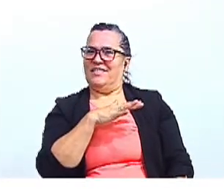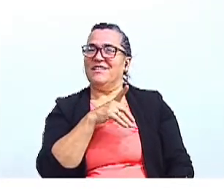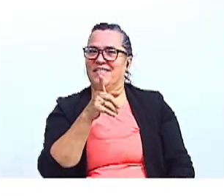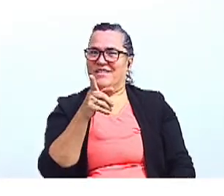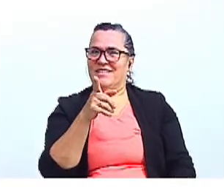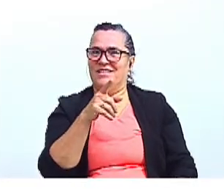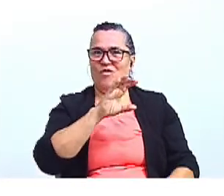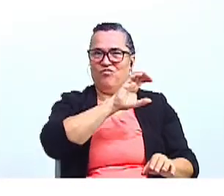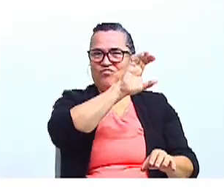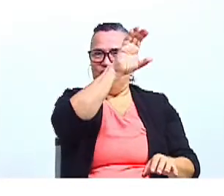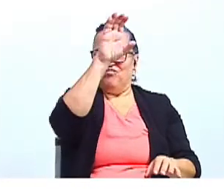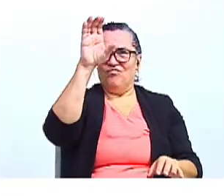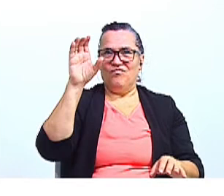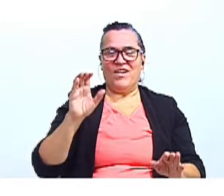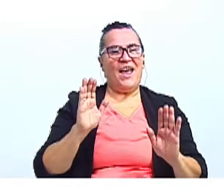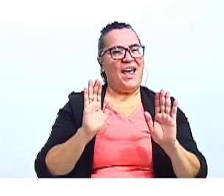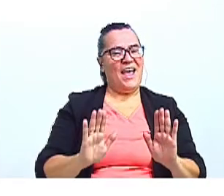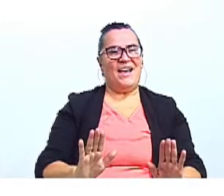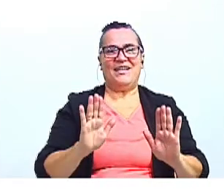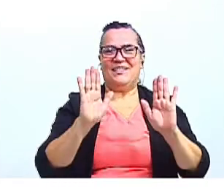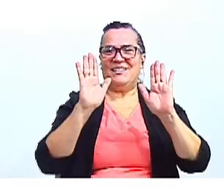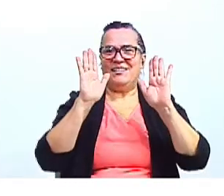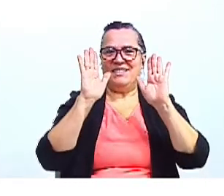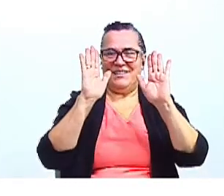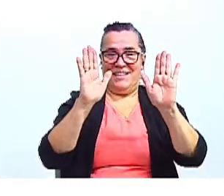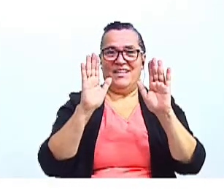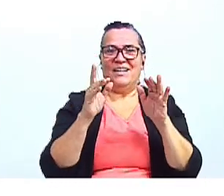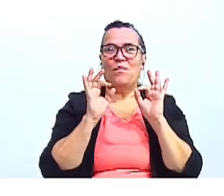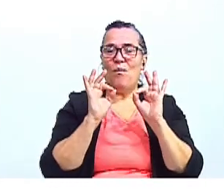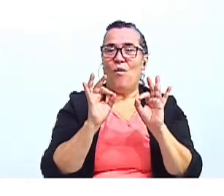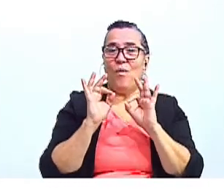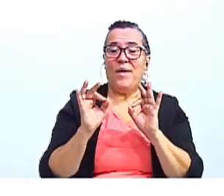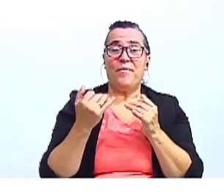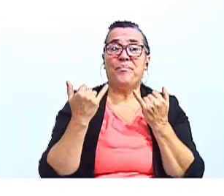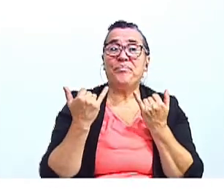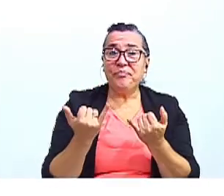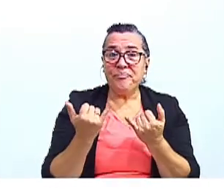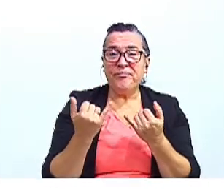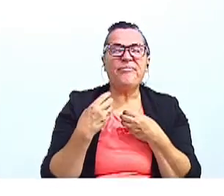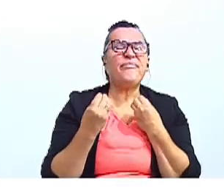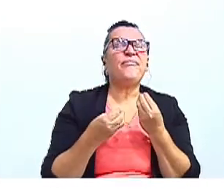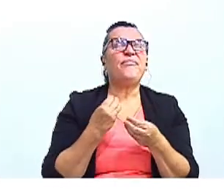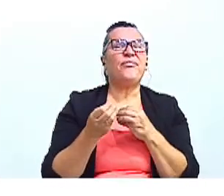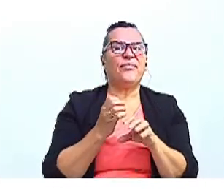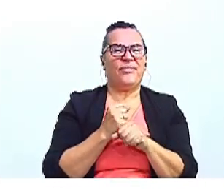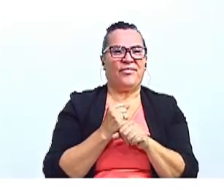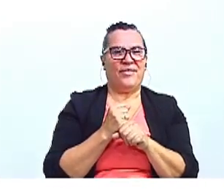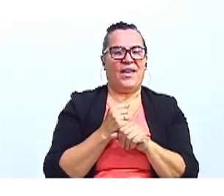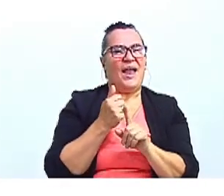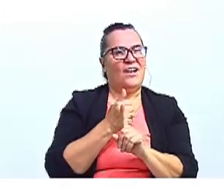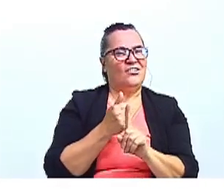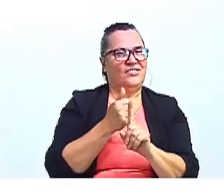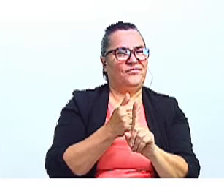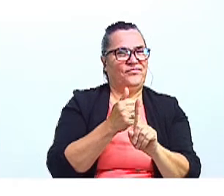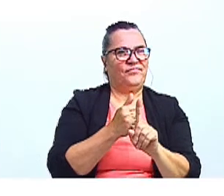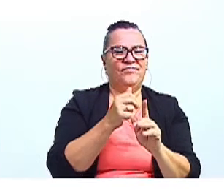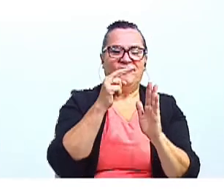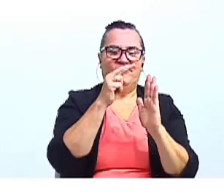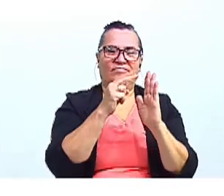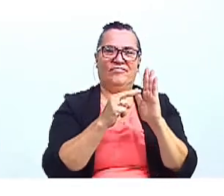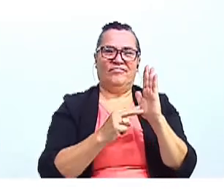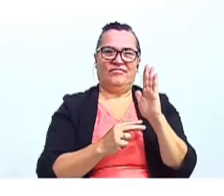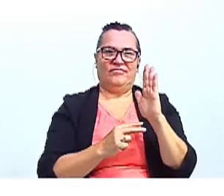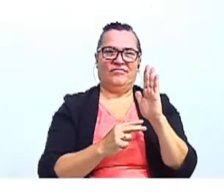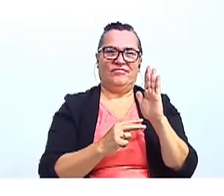freaks. Excellent. Very good. Now, we're going to do the following. We're going to read the